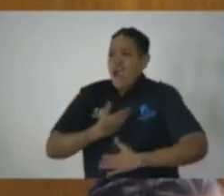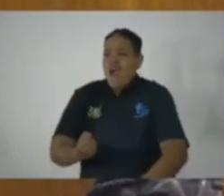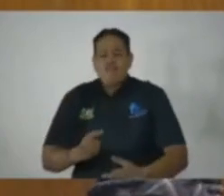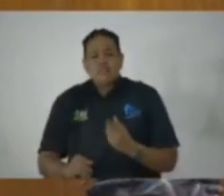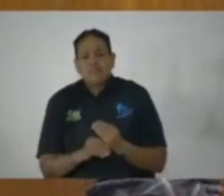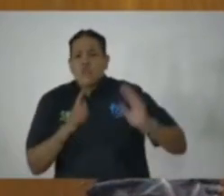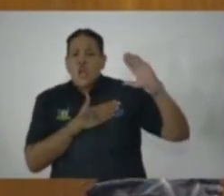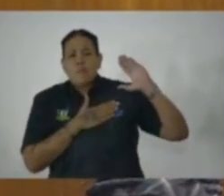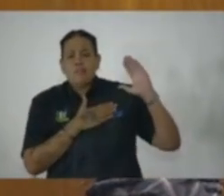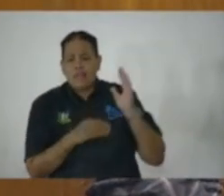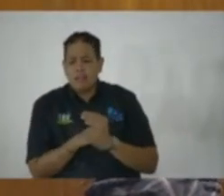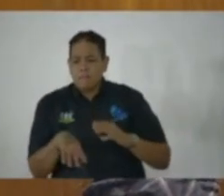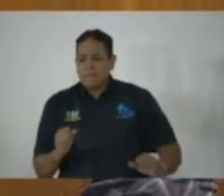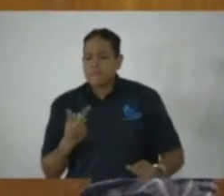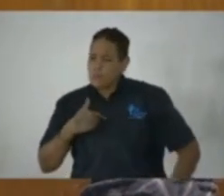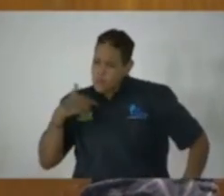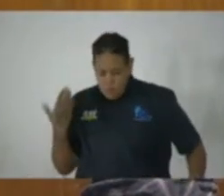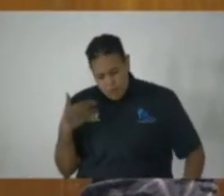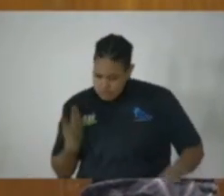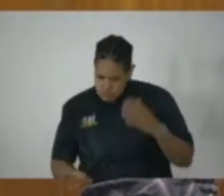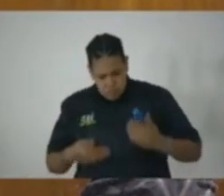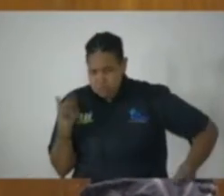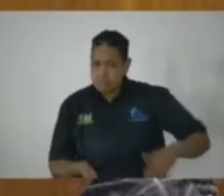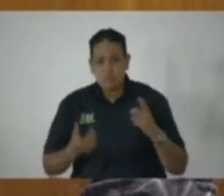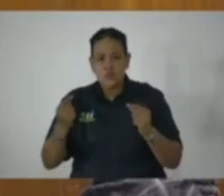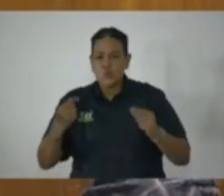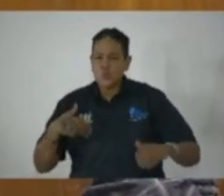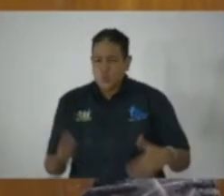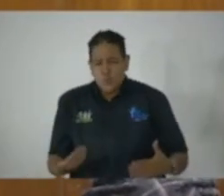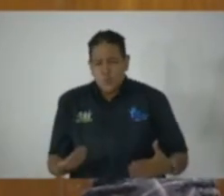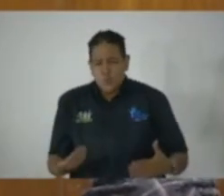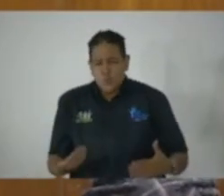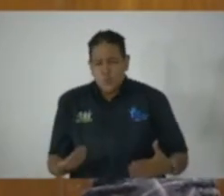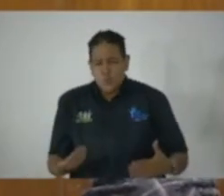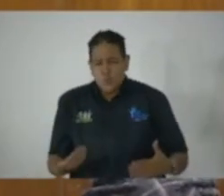and commitment, we ran as fast as we could.